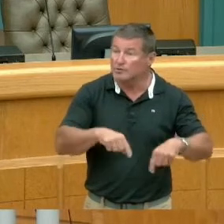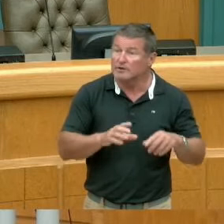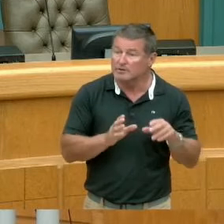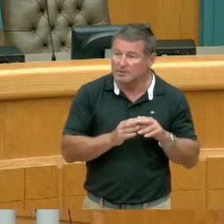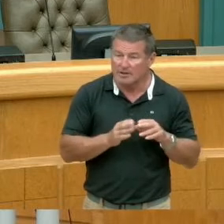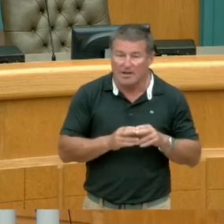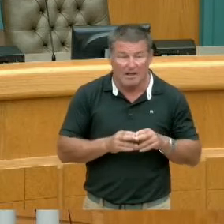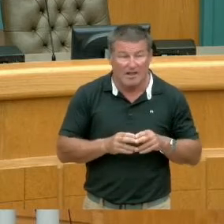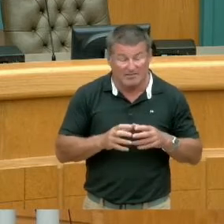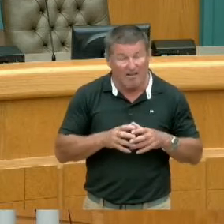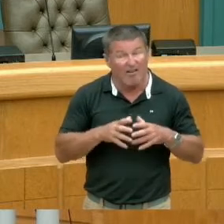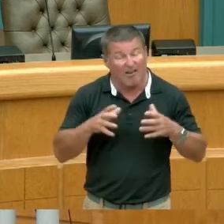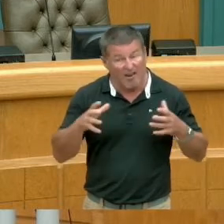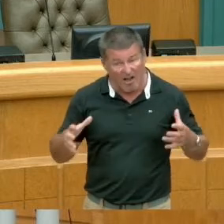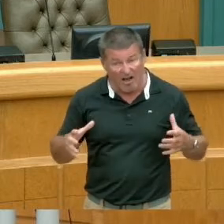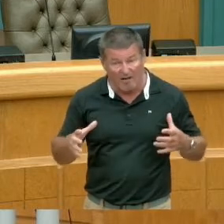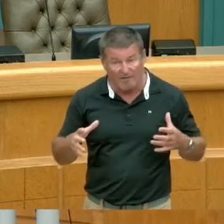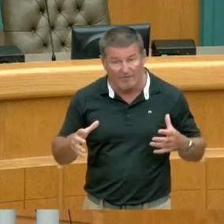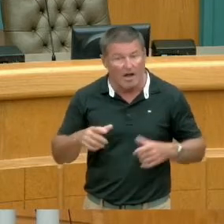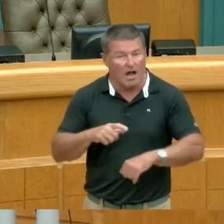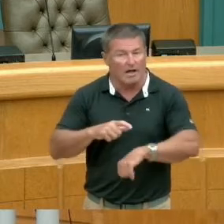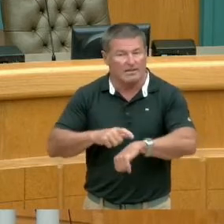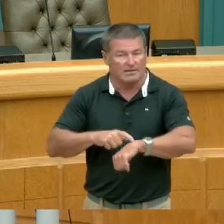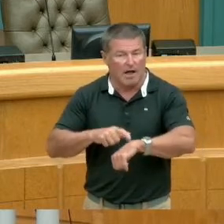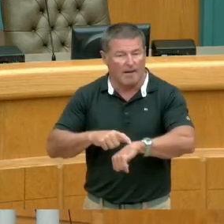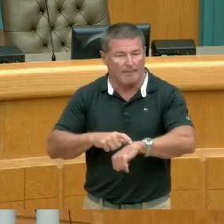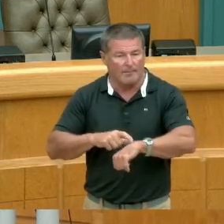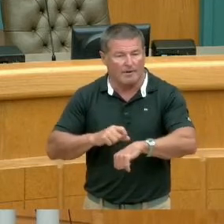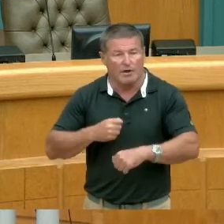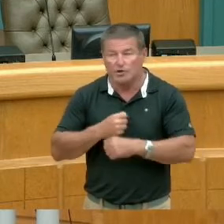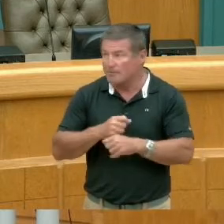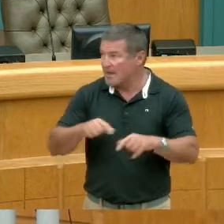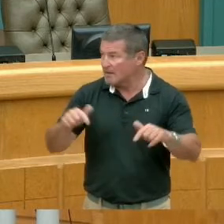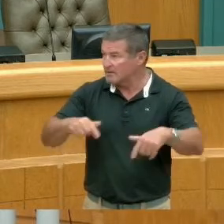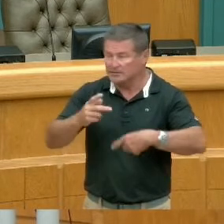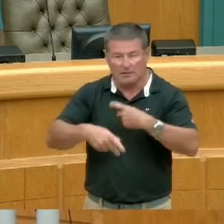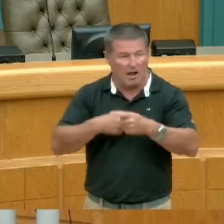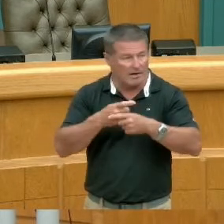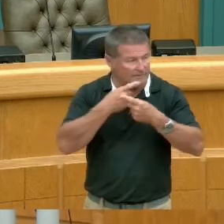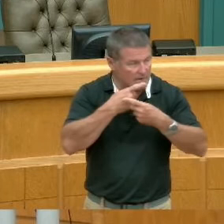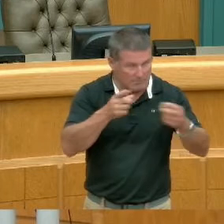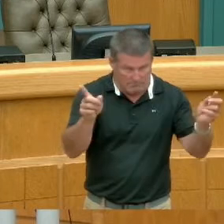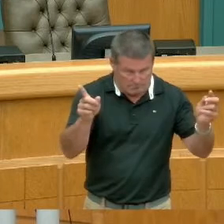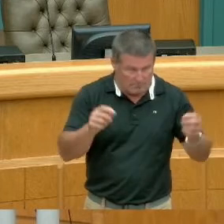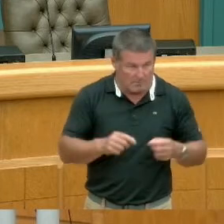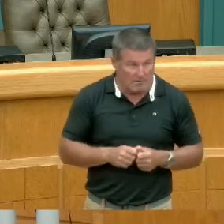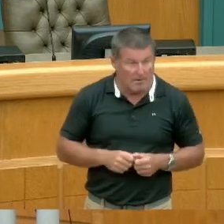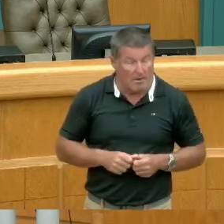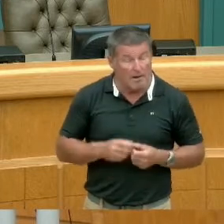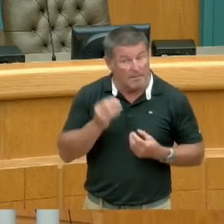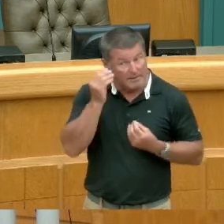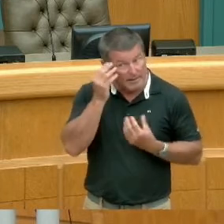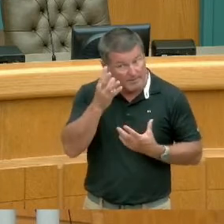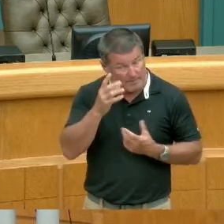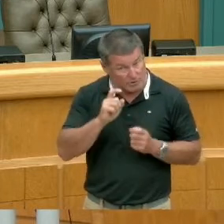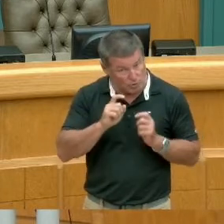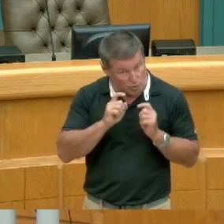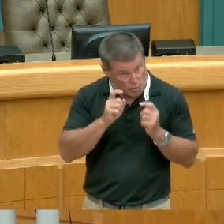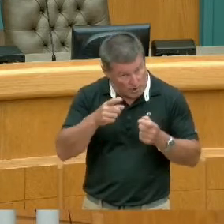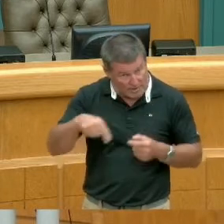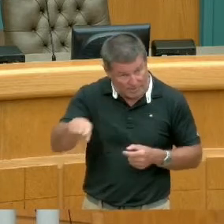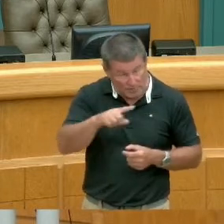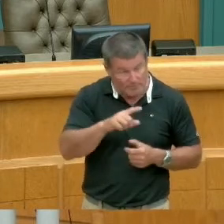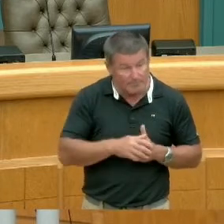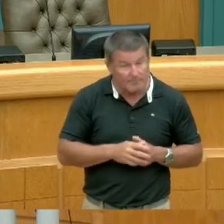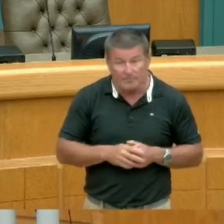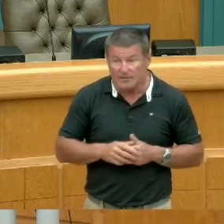And it just takes a lot of personnel time to produce one of these briefings. But the information that you're getting is being texted